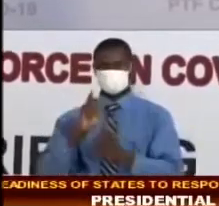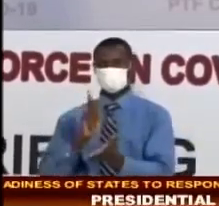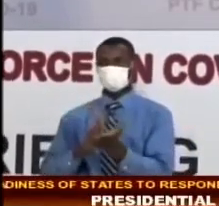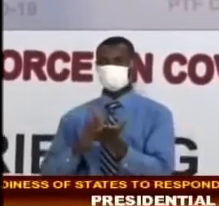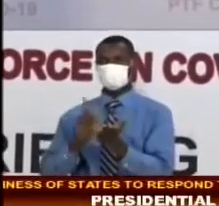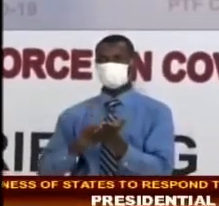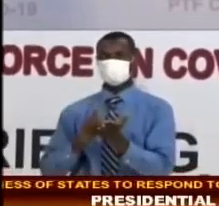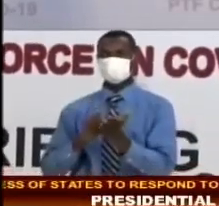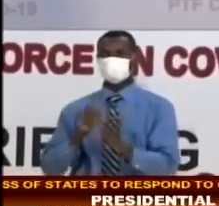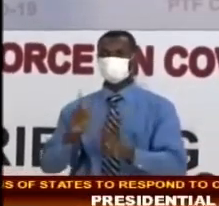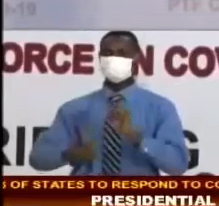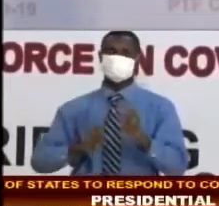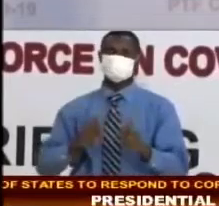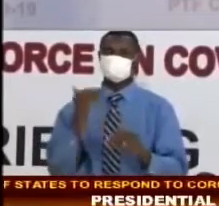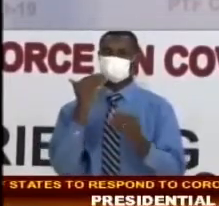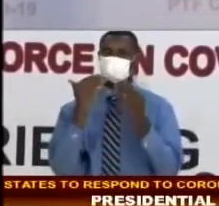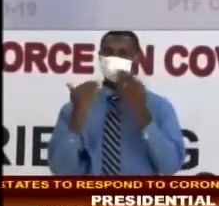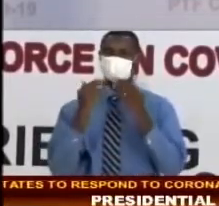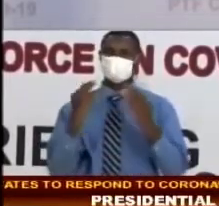thank you